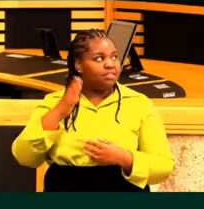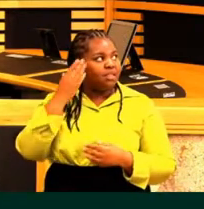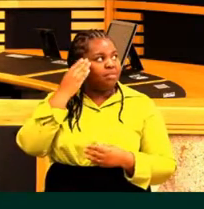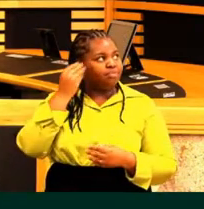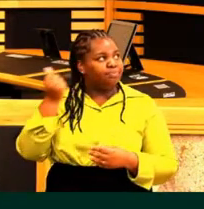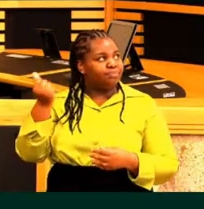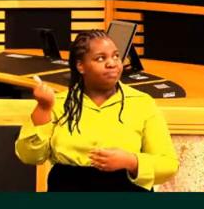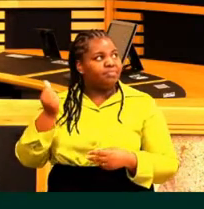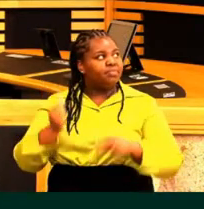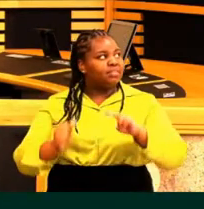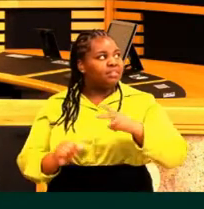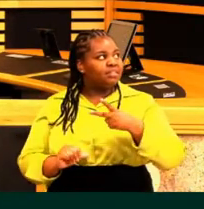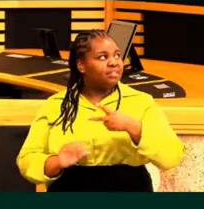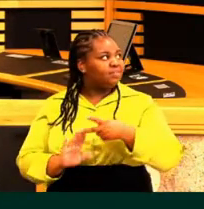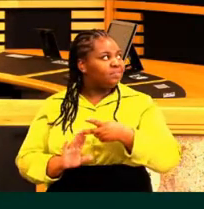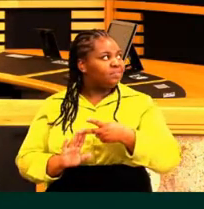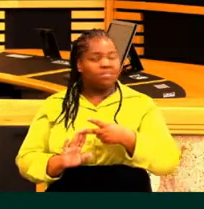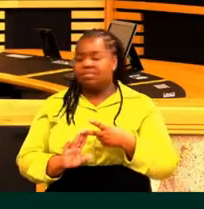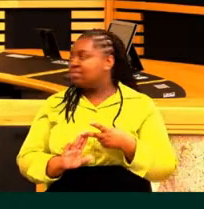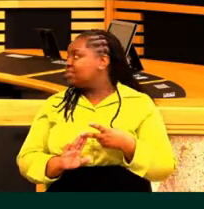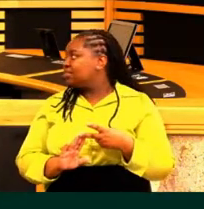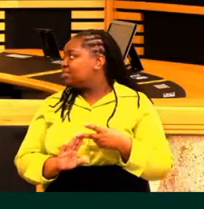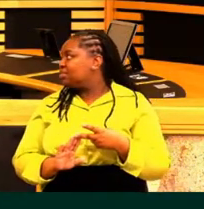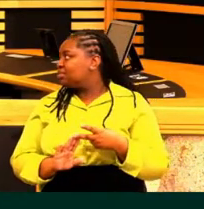secondary to that afternoon